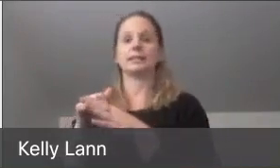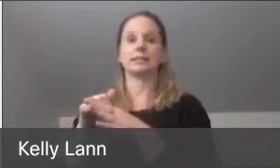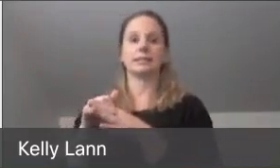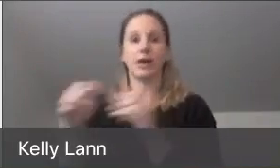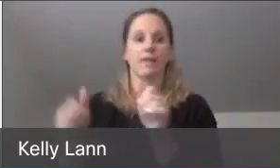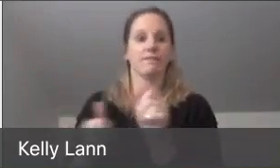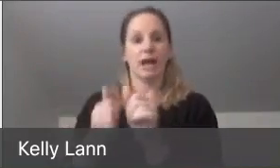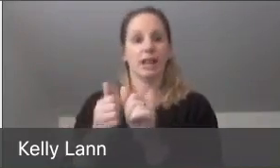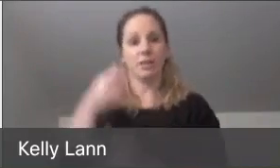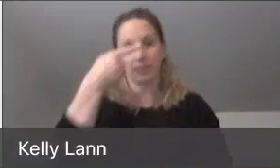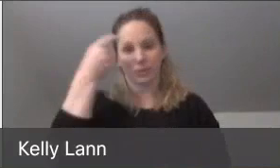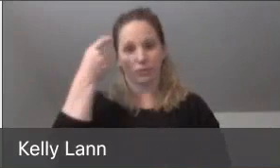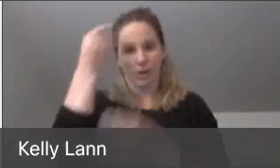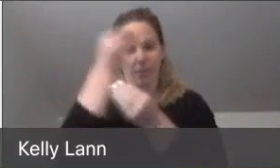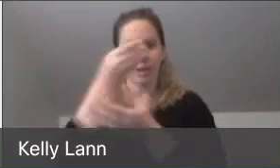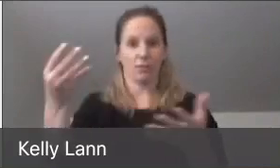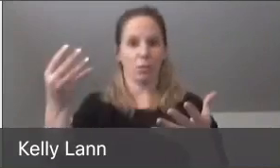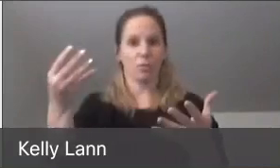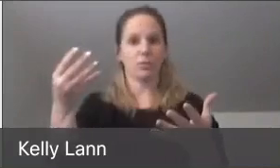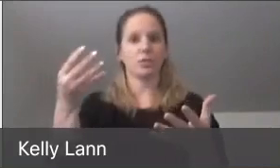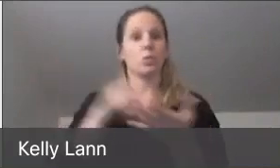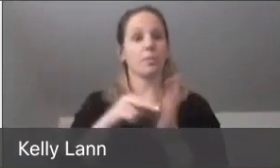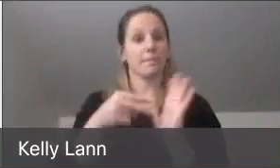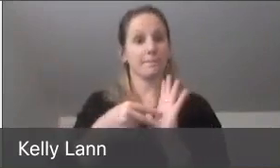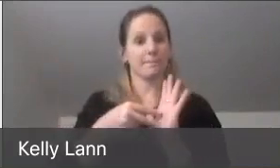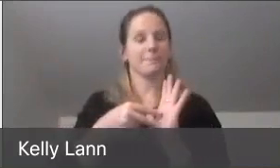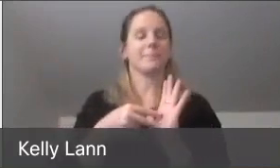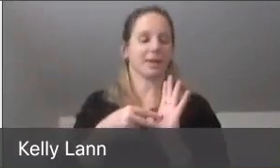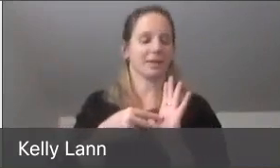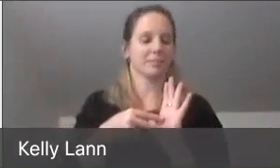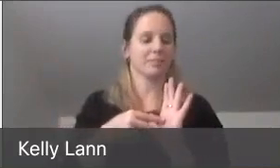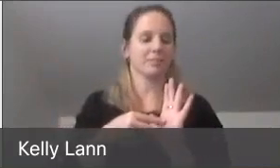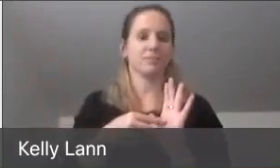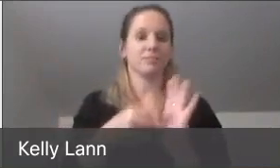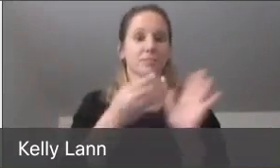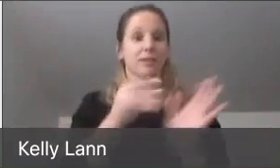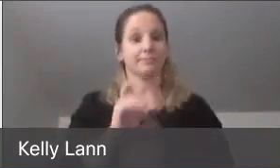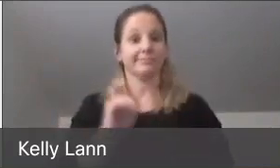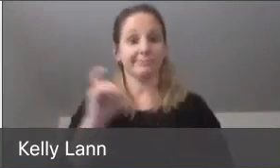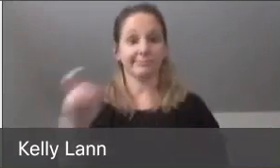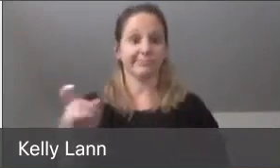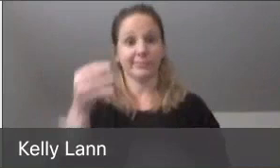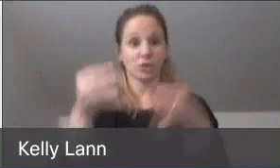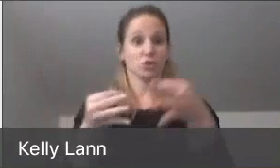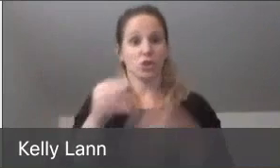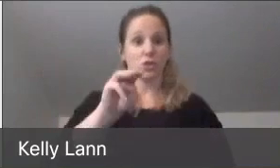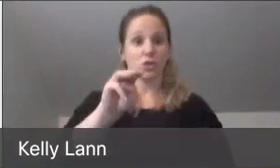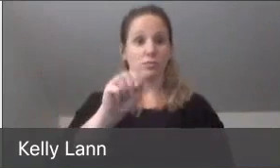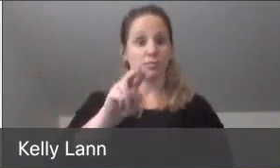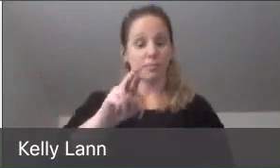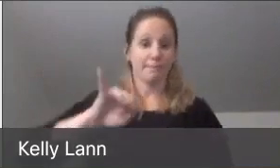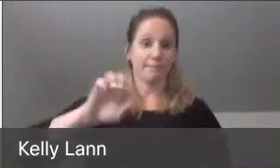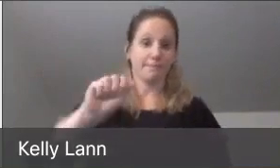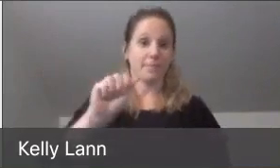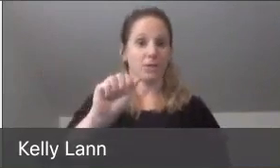trauma-informed. So with that, I'm going to turn the presentation over to Judge Marcia Hirsch, and she'll give